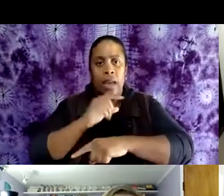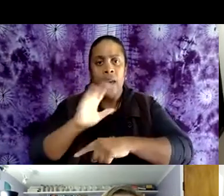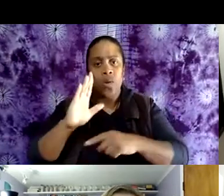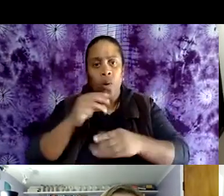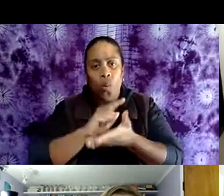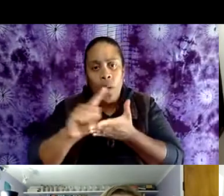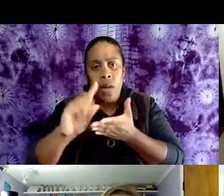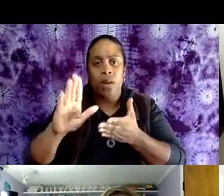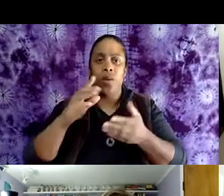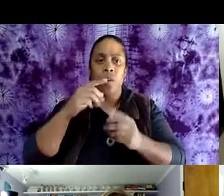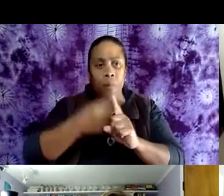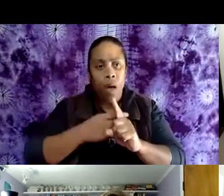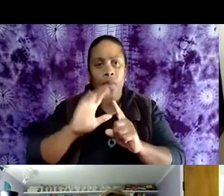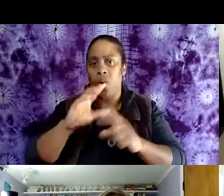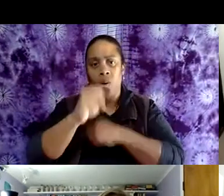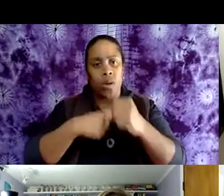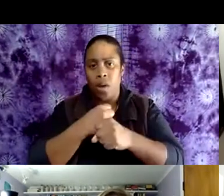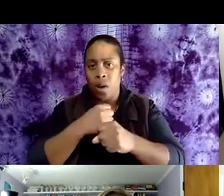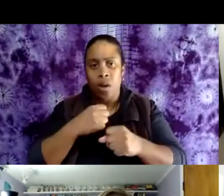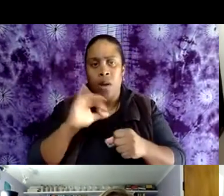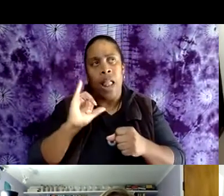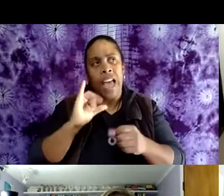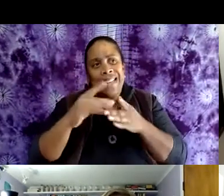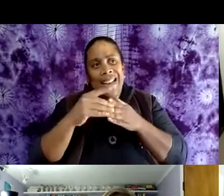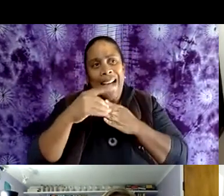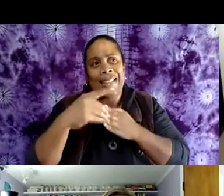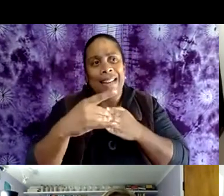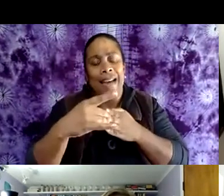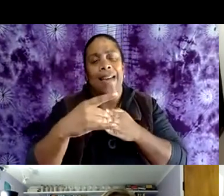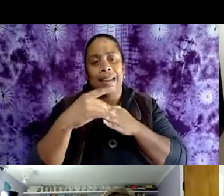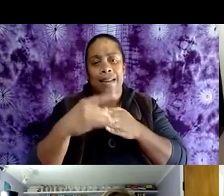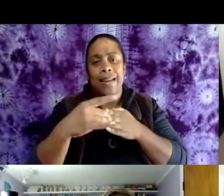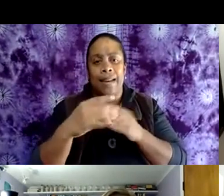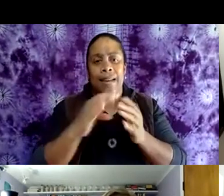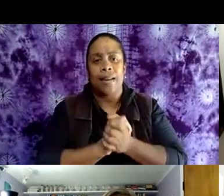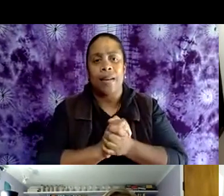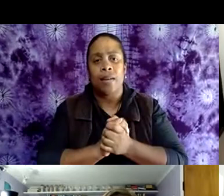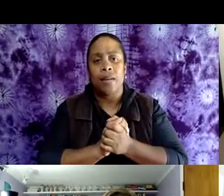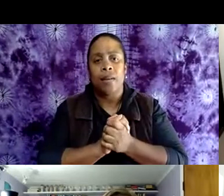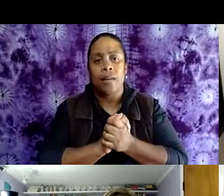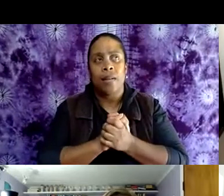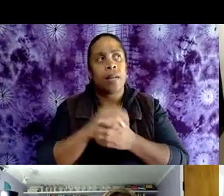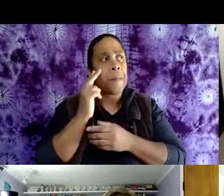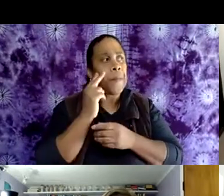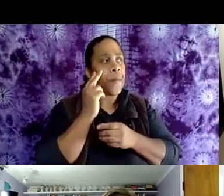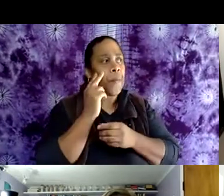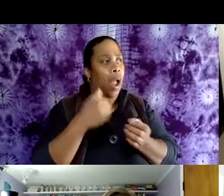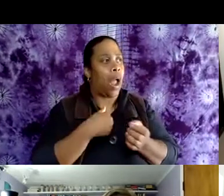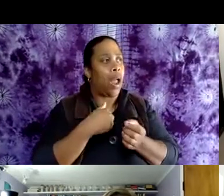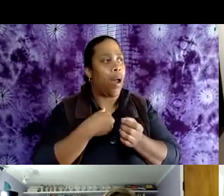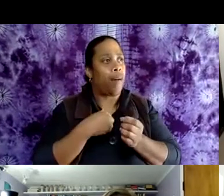what that intention is, and it's guided. It's sort of like a mission statement. And let's see here, I have a special